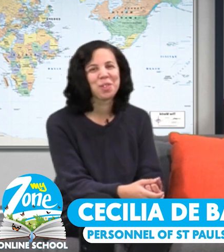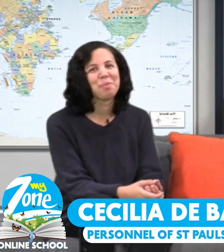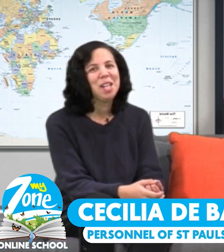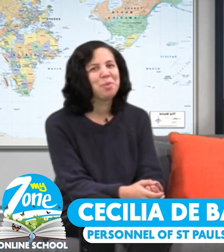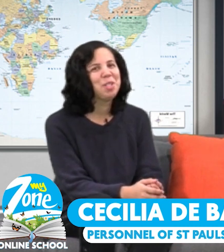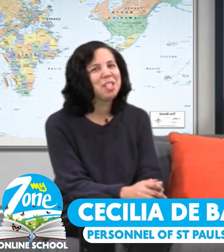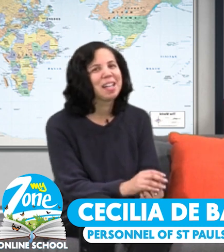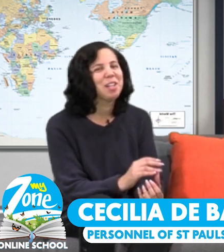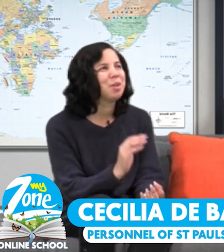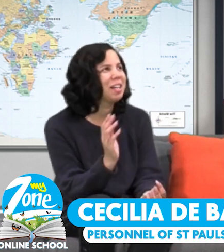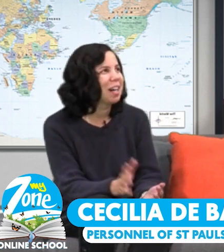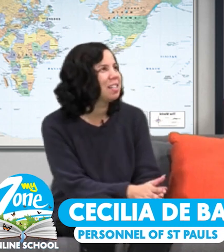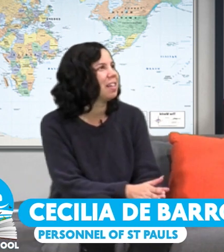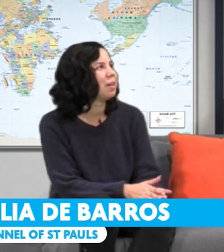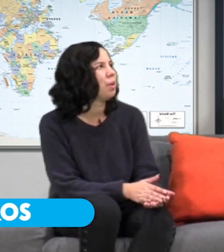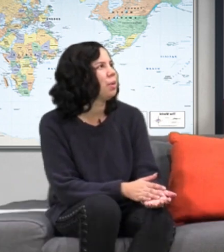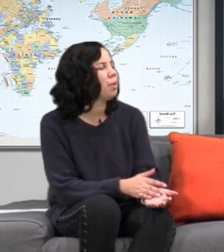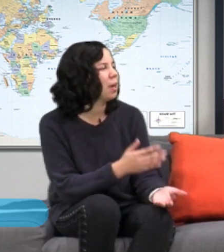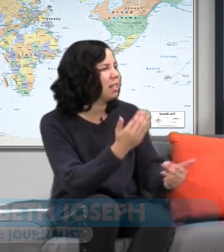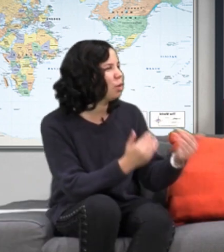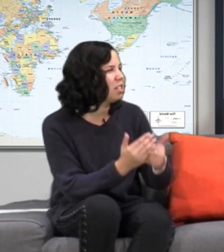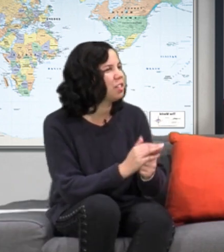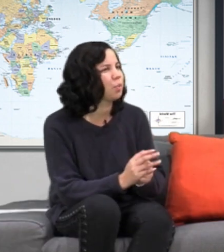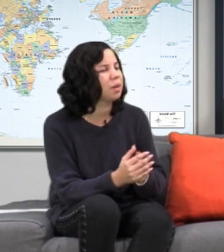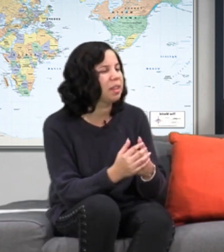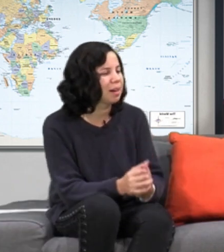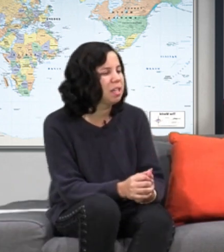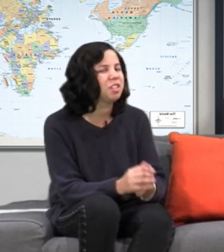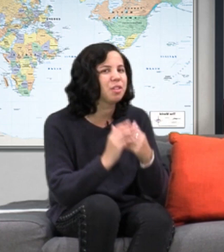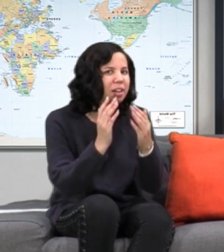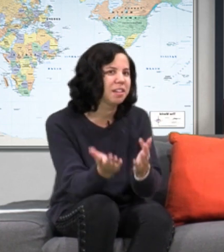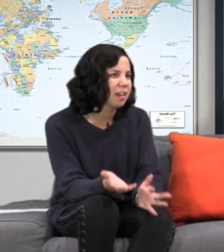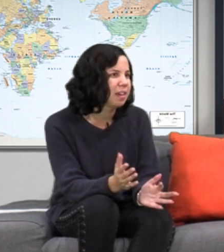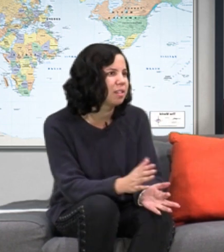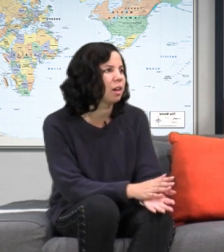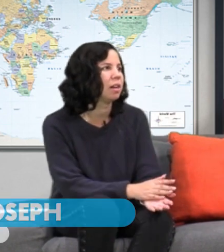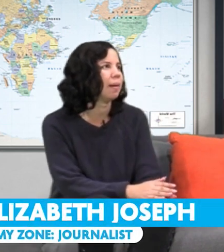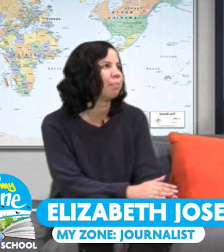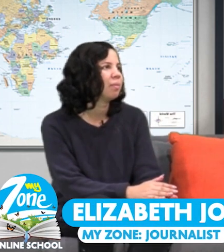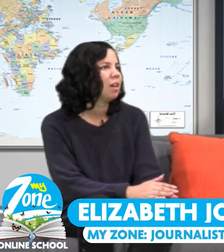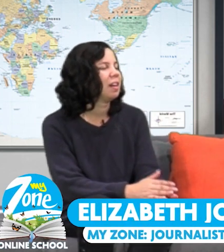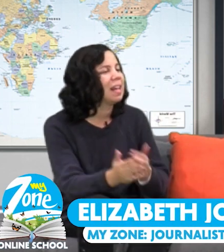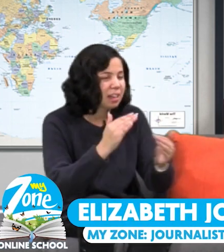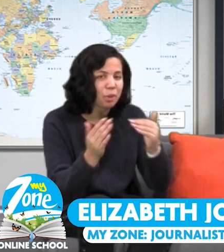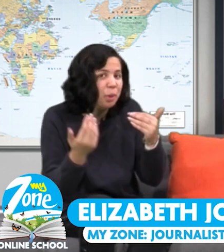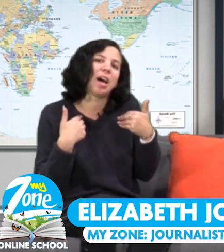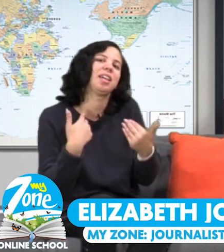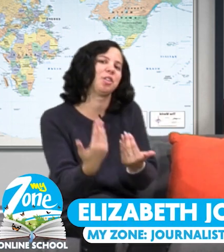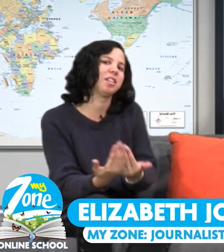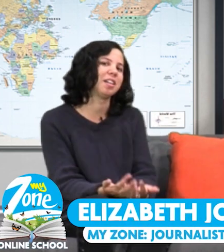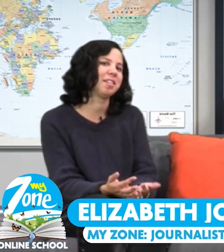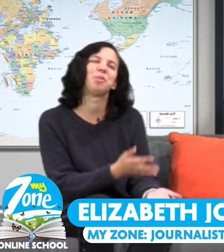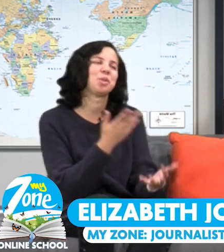right, awesome. Would you just like to encourage we want all the teachers when they come in here just to encourage their kids on another level, because